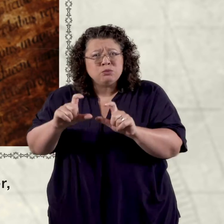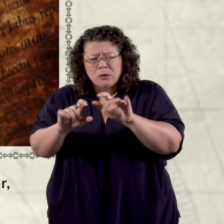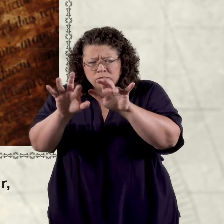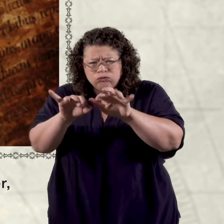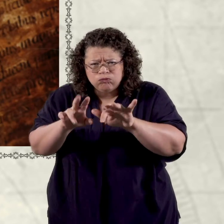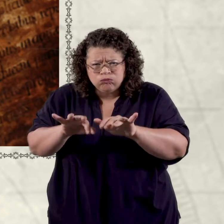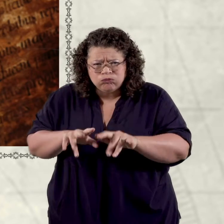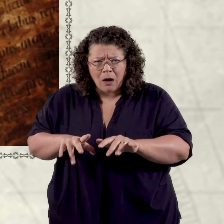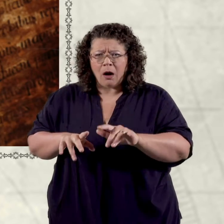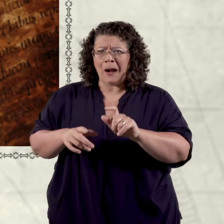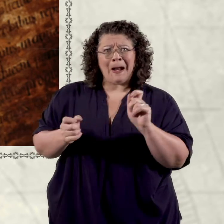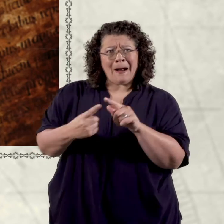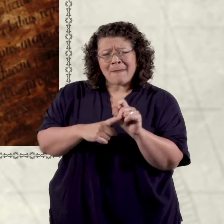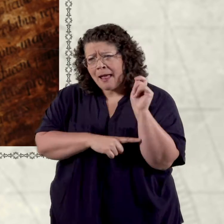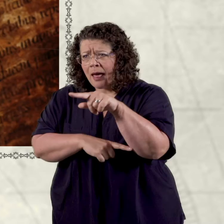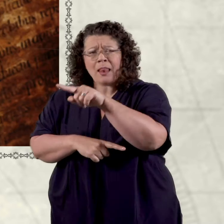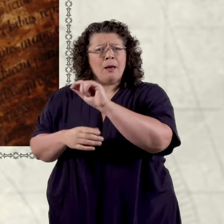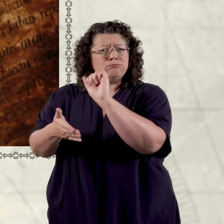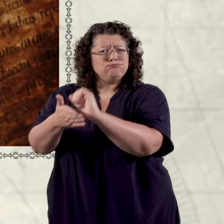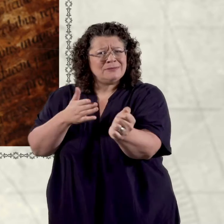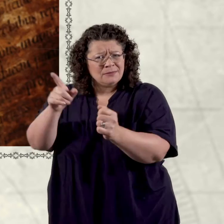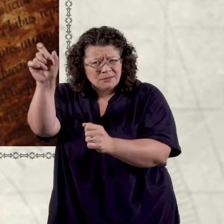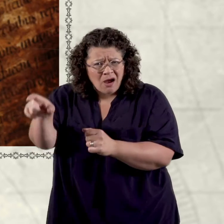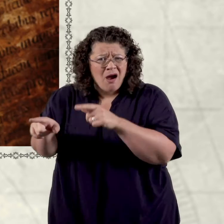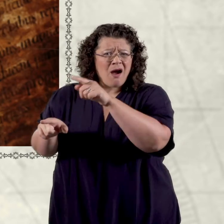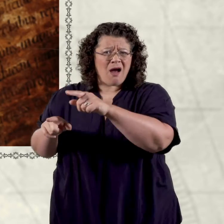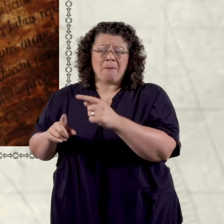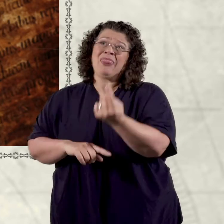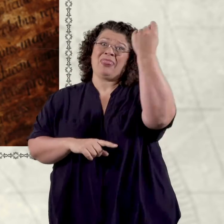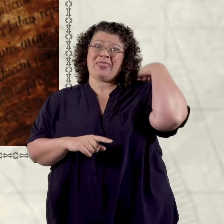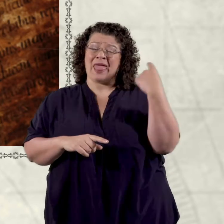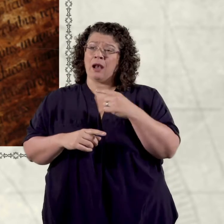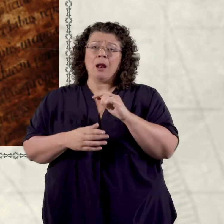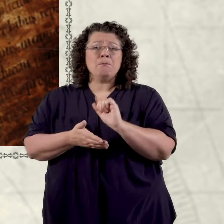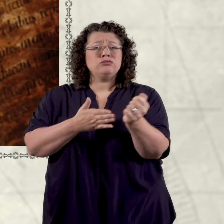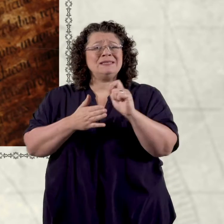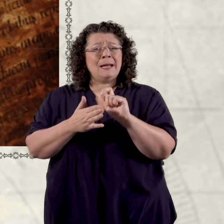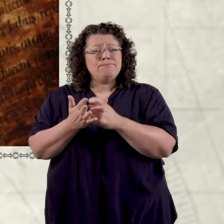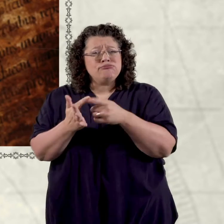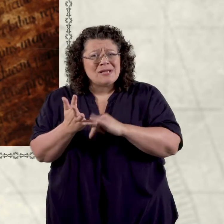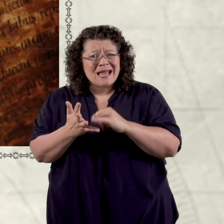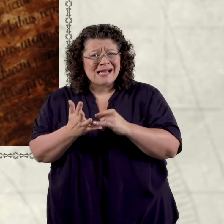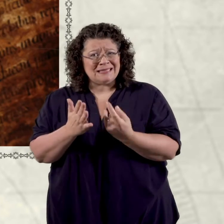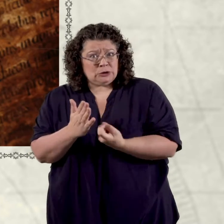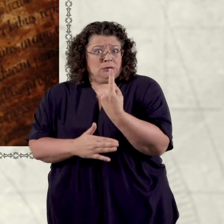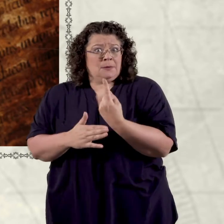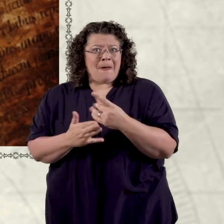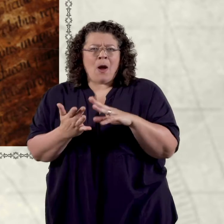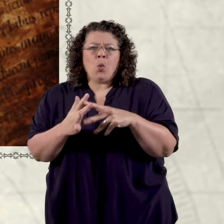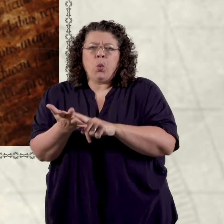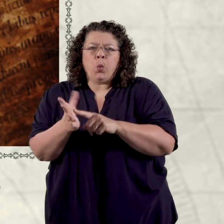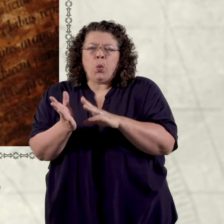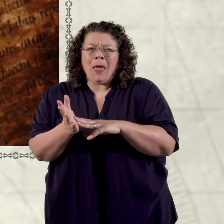to a printer, but back then, the printing press had only just been created by a man called William